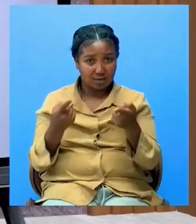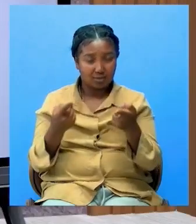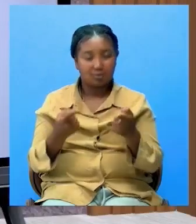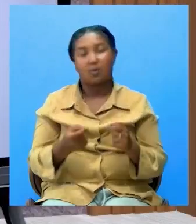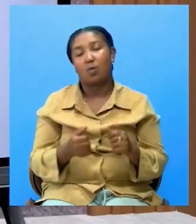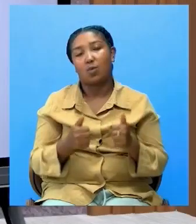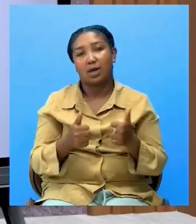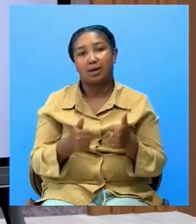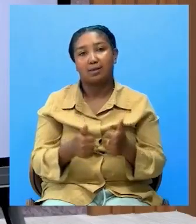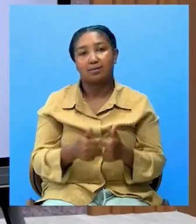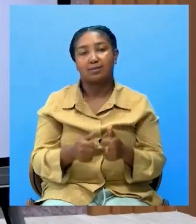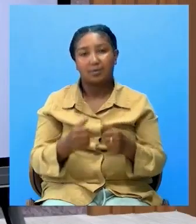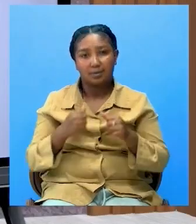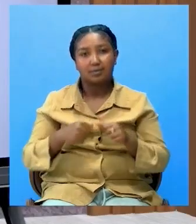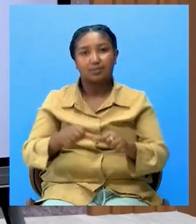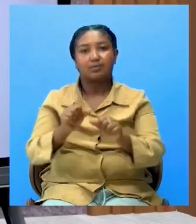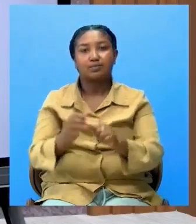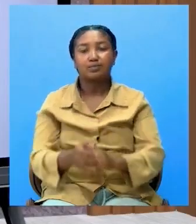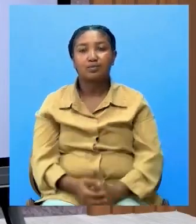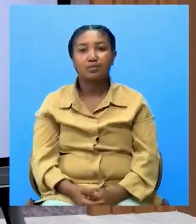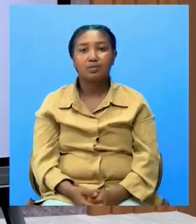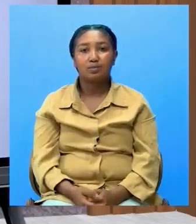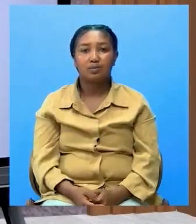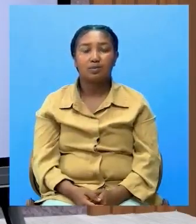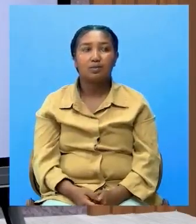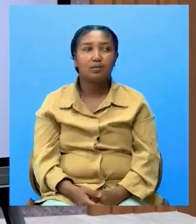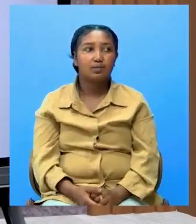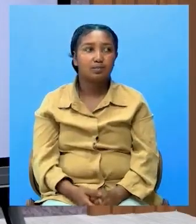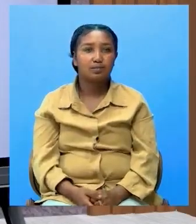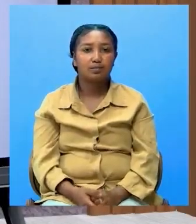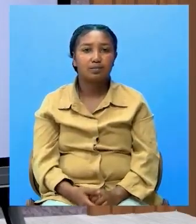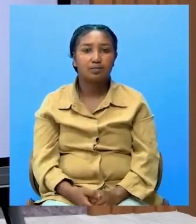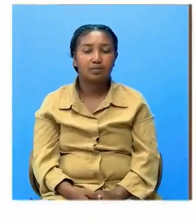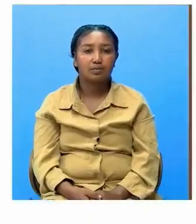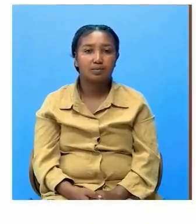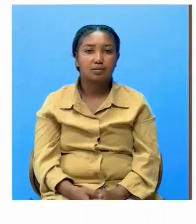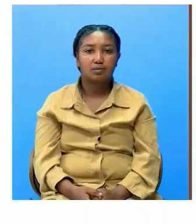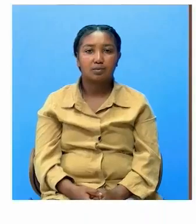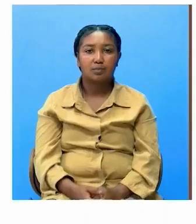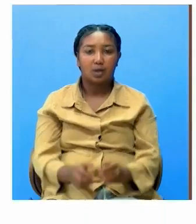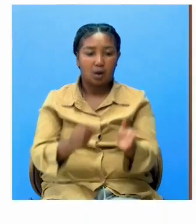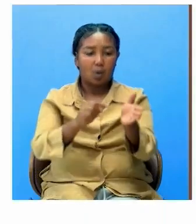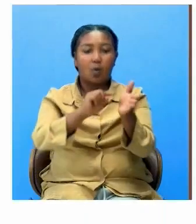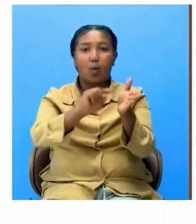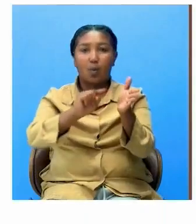Nice. Come on, let's go to the next point about comma.